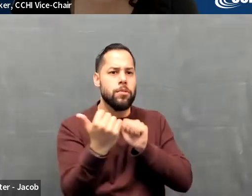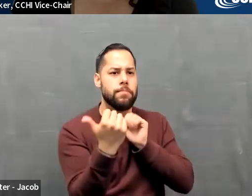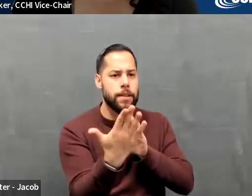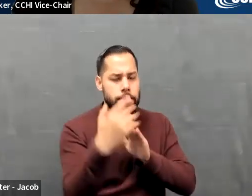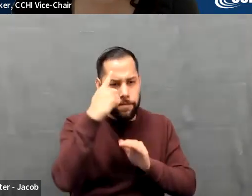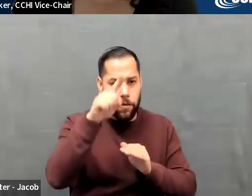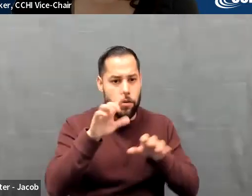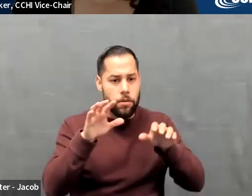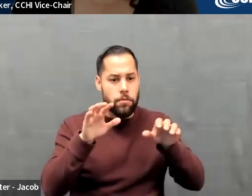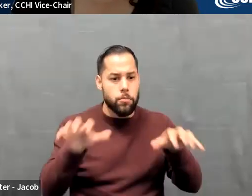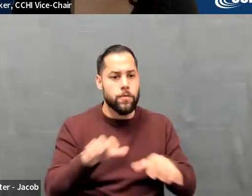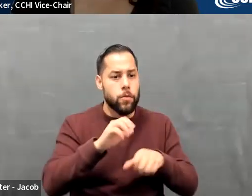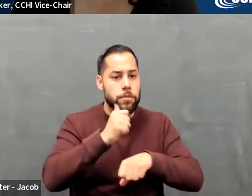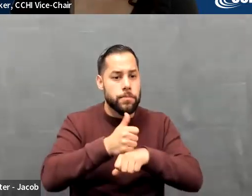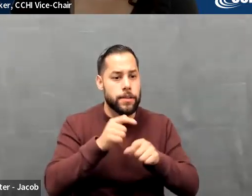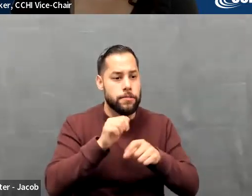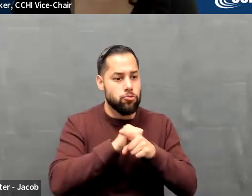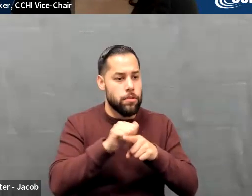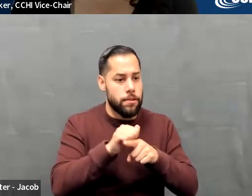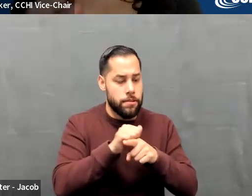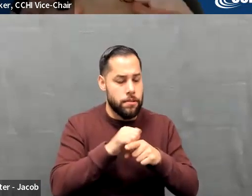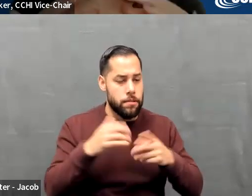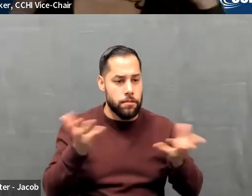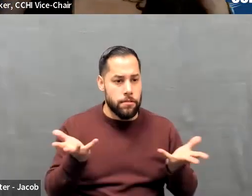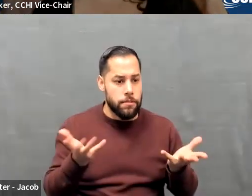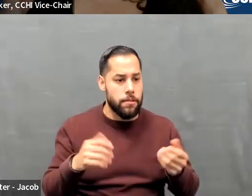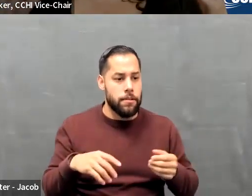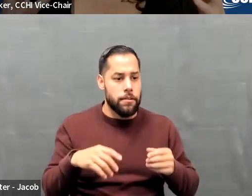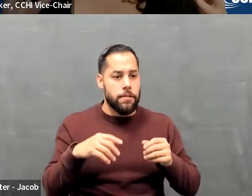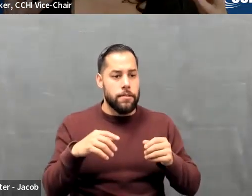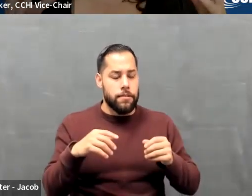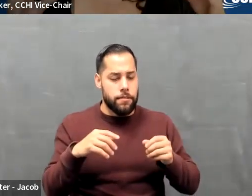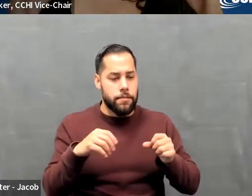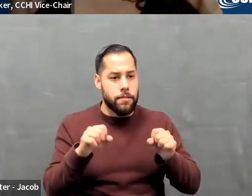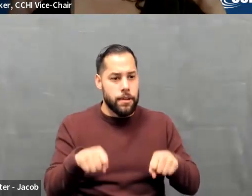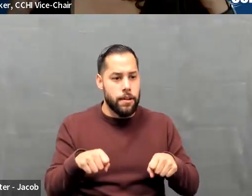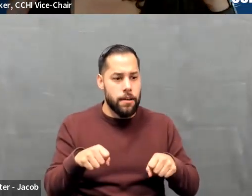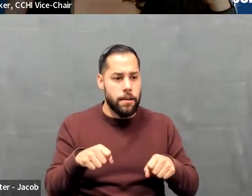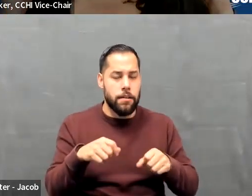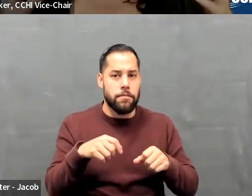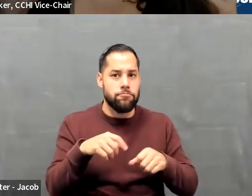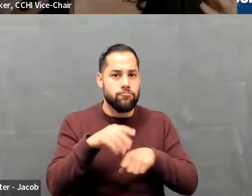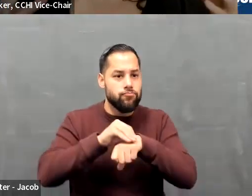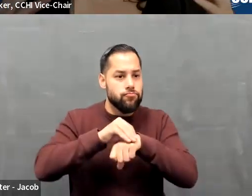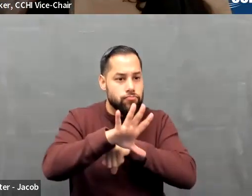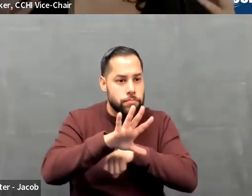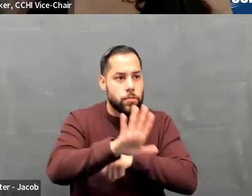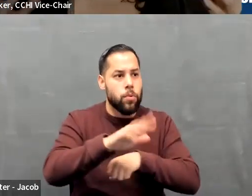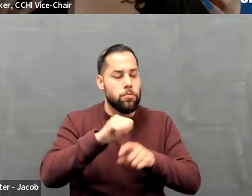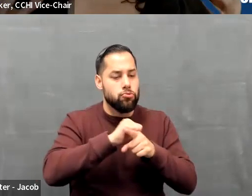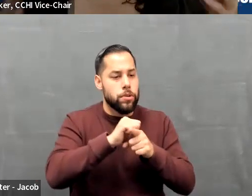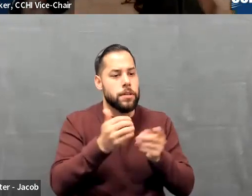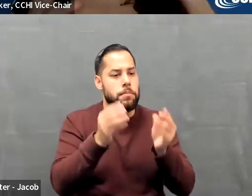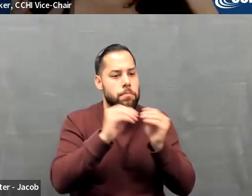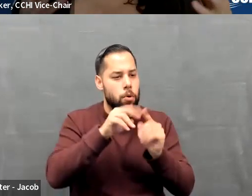training is that it can be it can make your training more applicable to